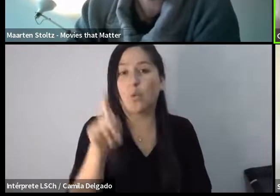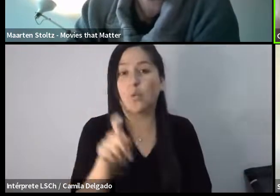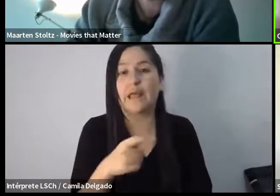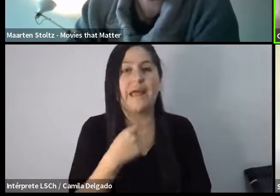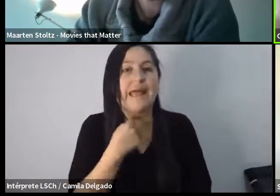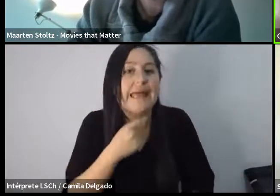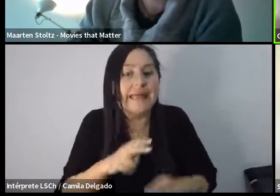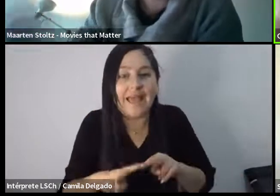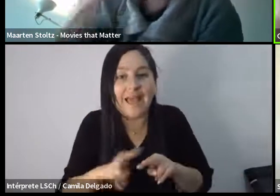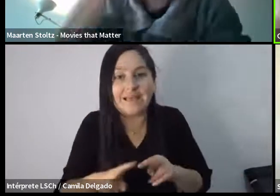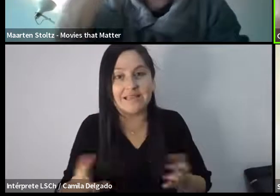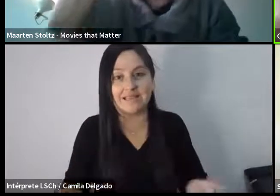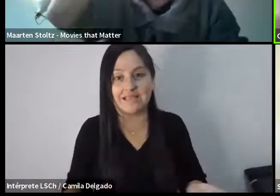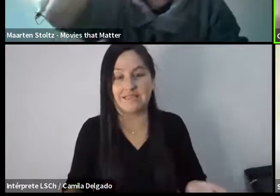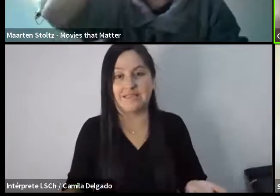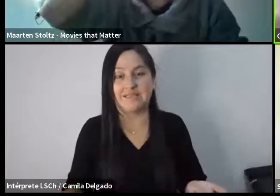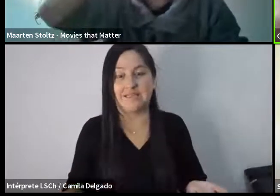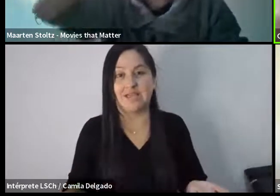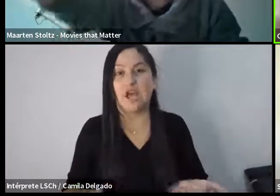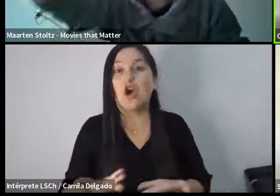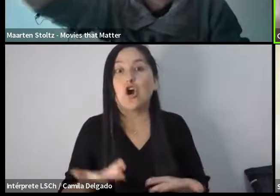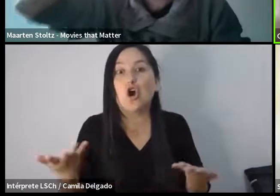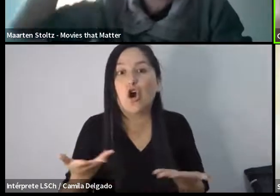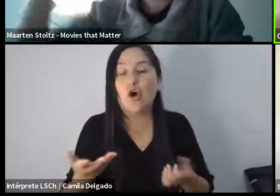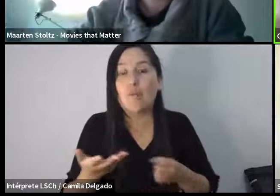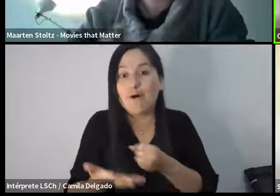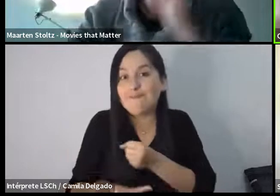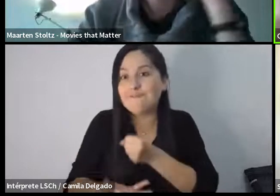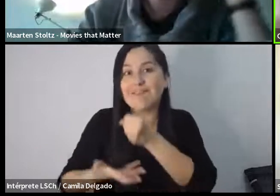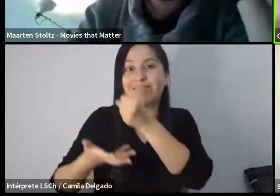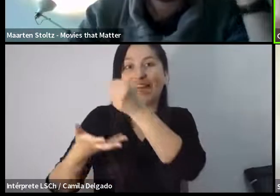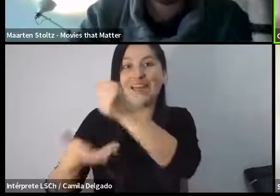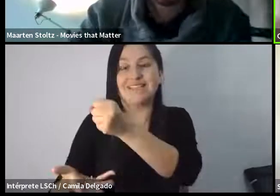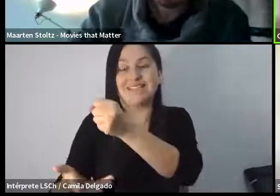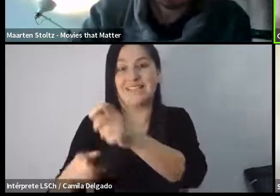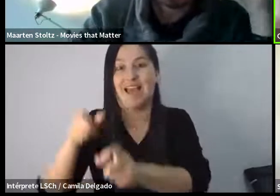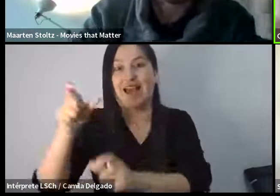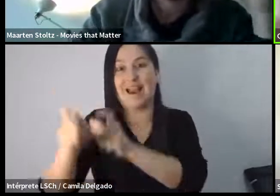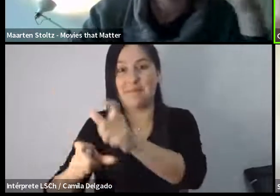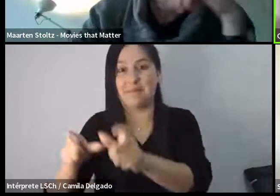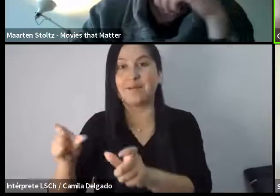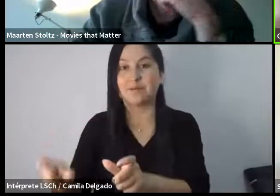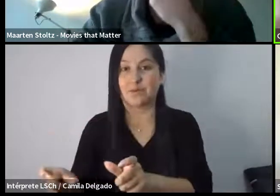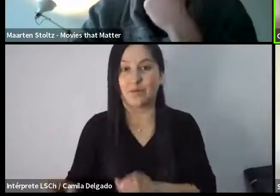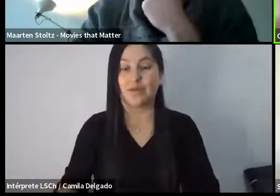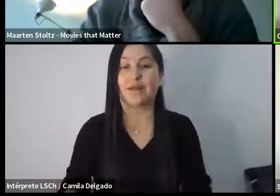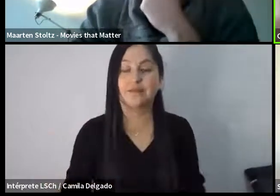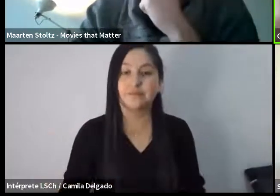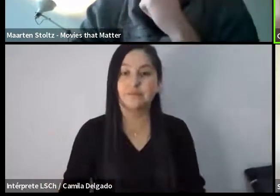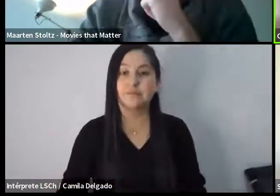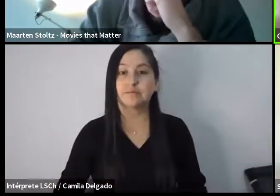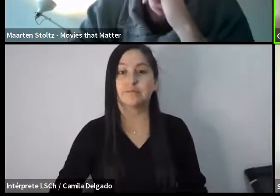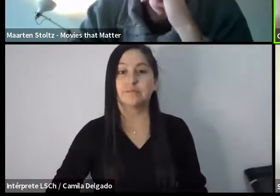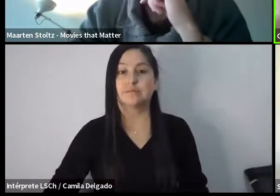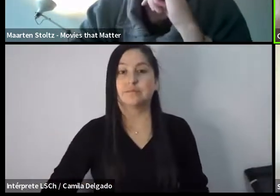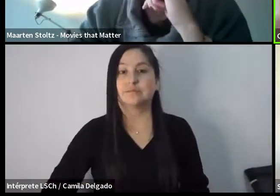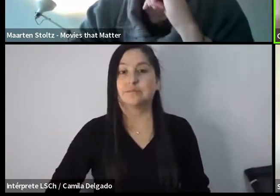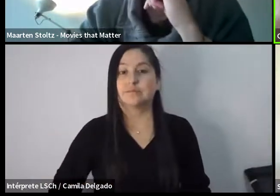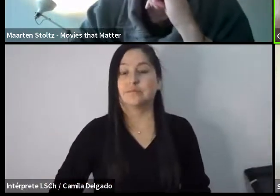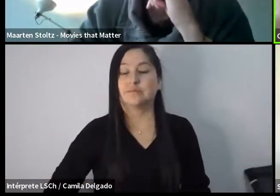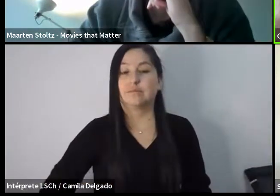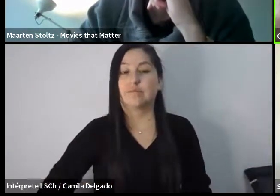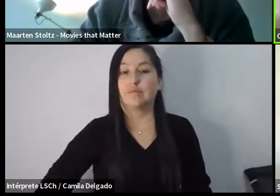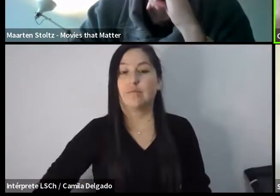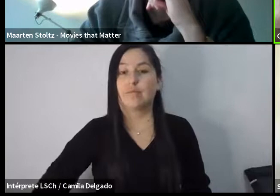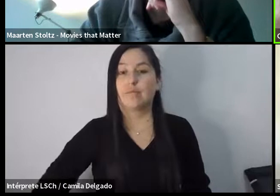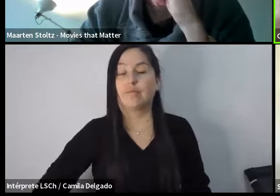fund them and release them to the world? And that's why we actually became the part of the International Coalition of